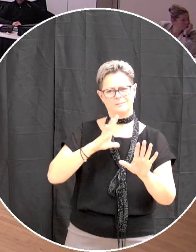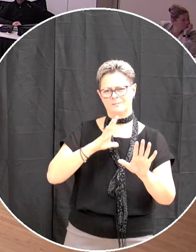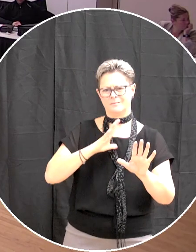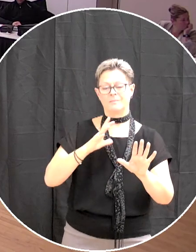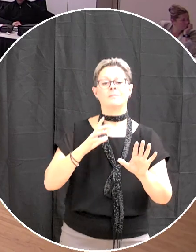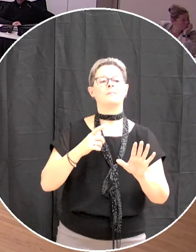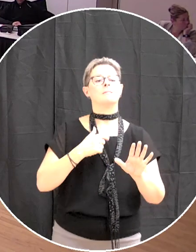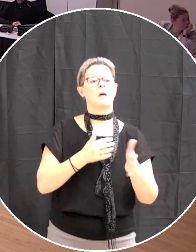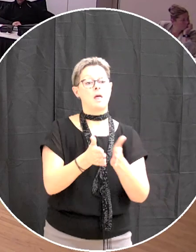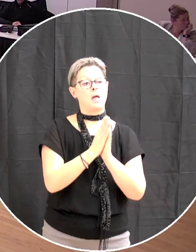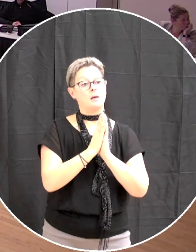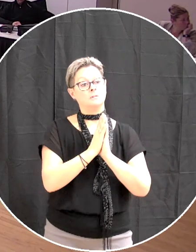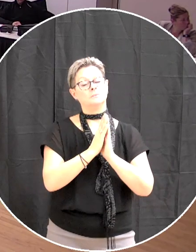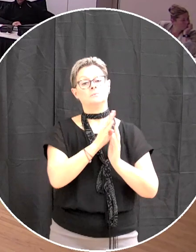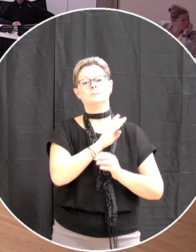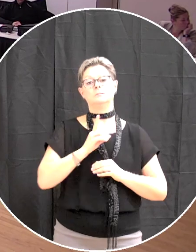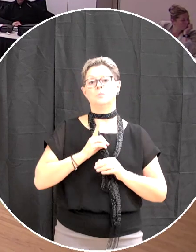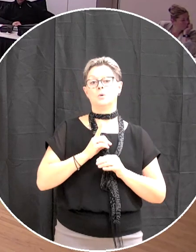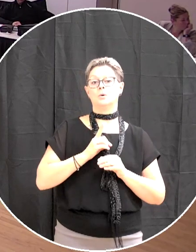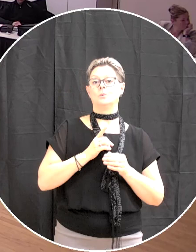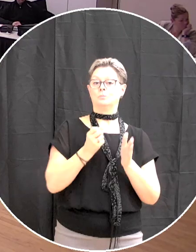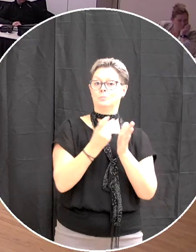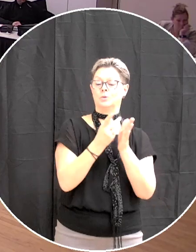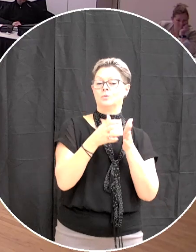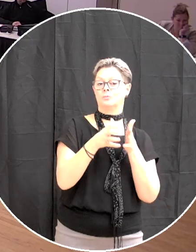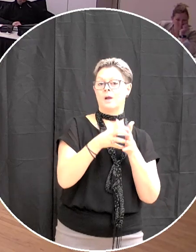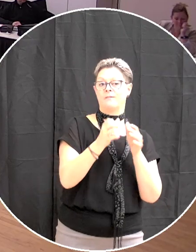move that the board approve the draft annual report